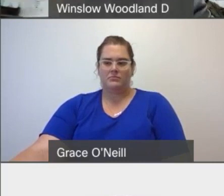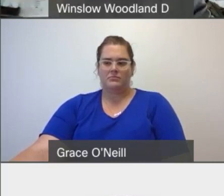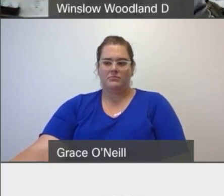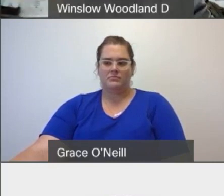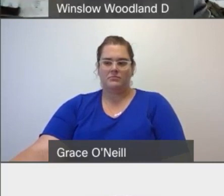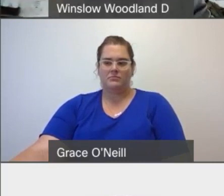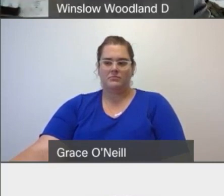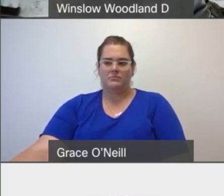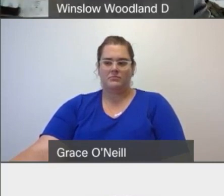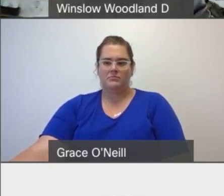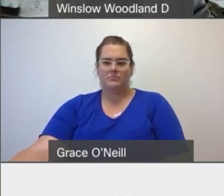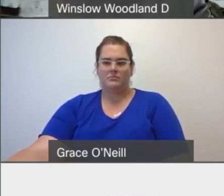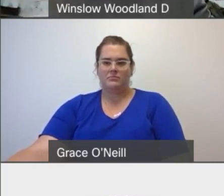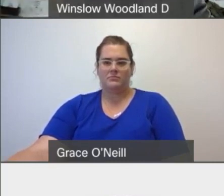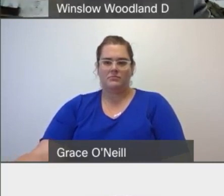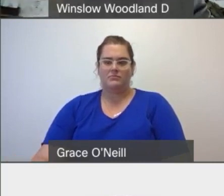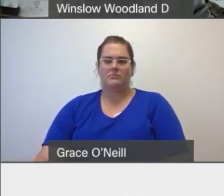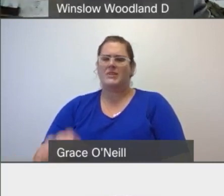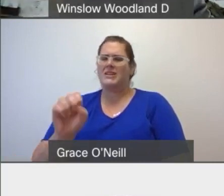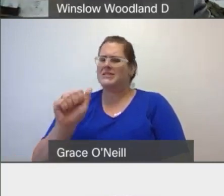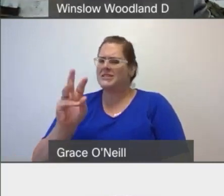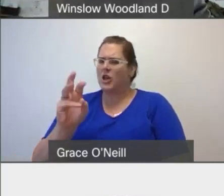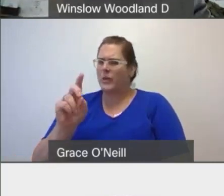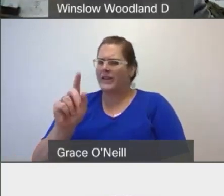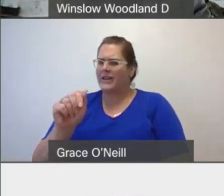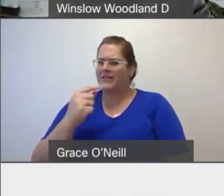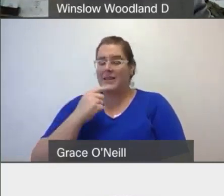Sawita said yes, but I'm not sure what that was in response to.